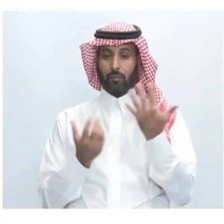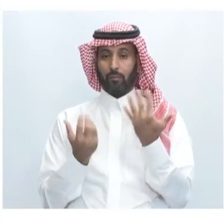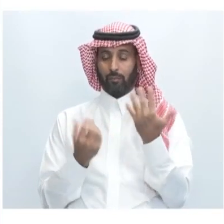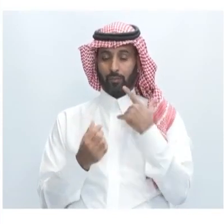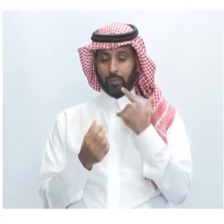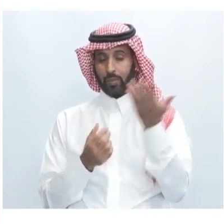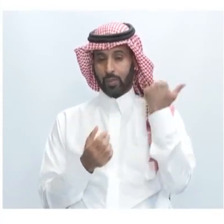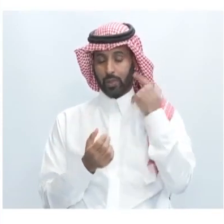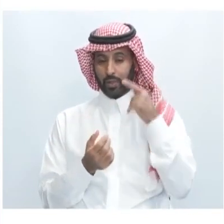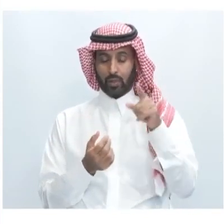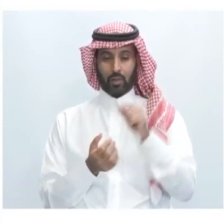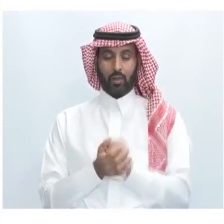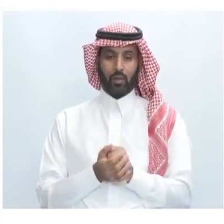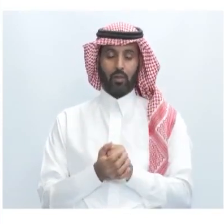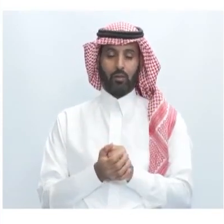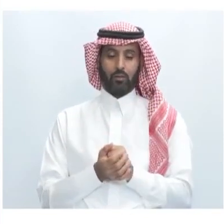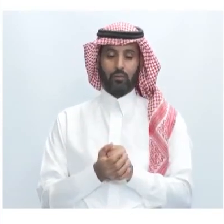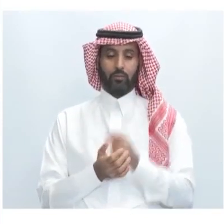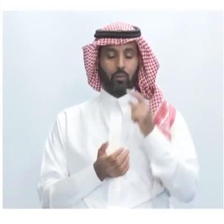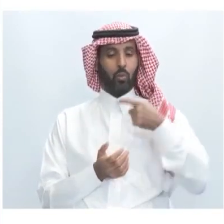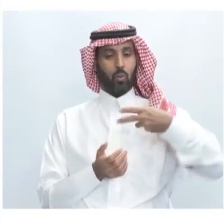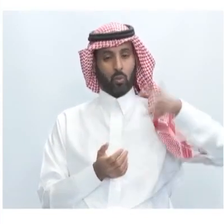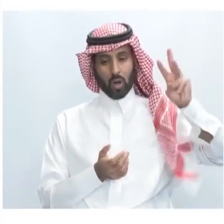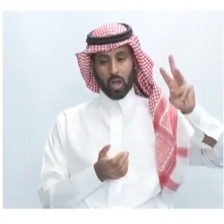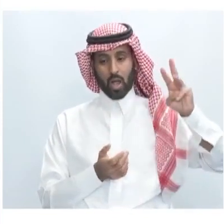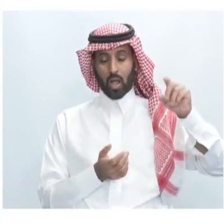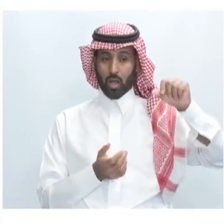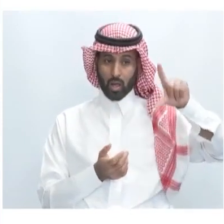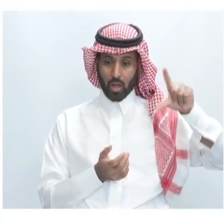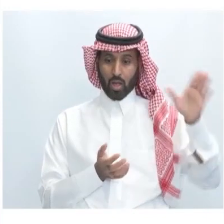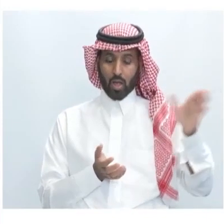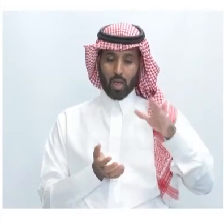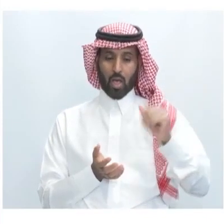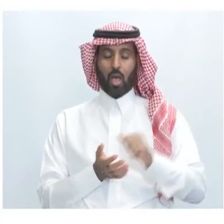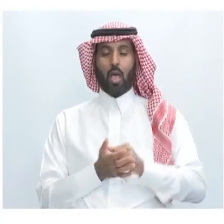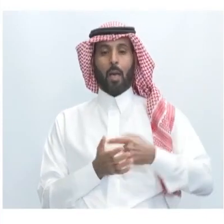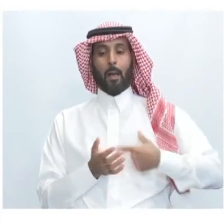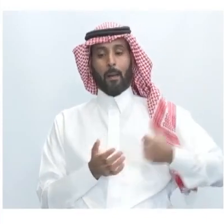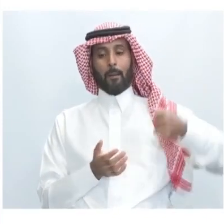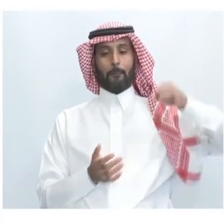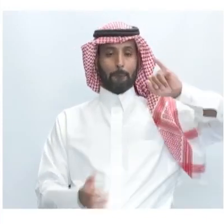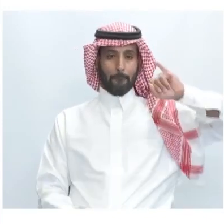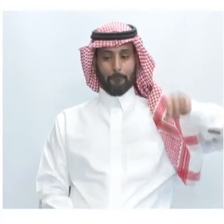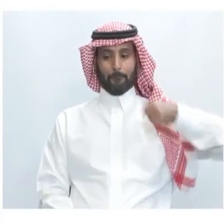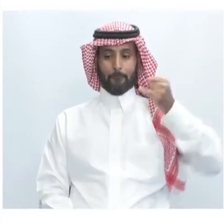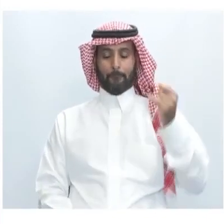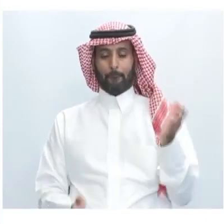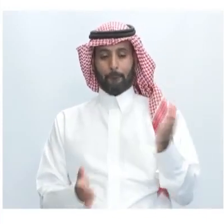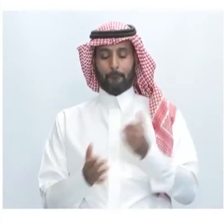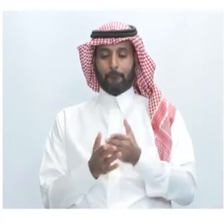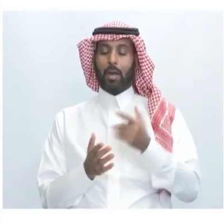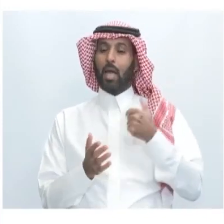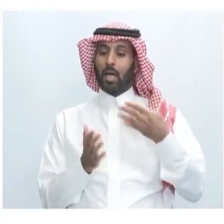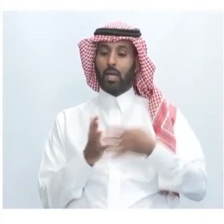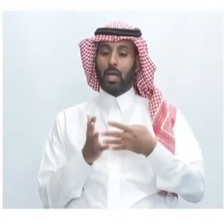Okay, let's see the correct answer together. Will James, capital W and capital J, attend Harvard